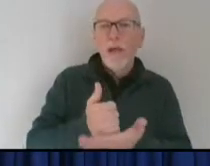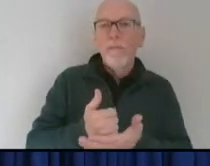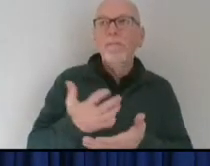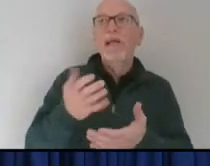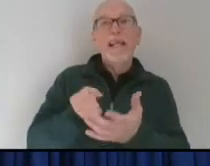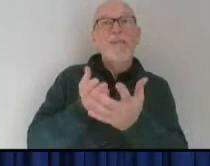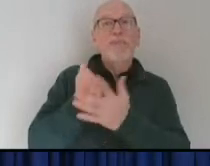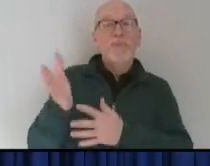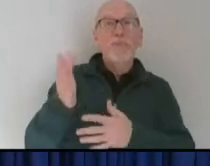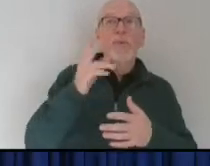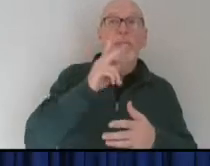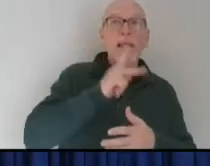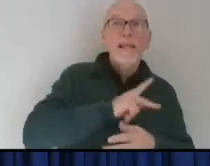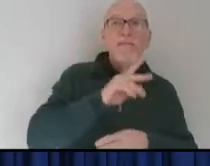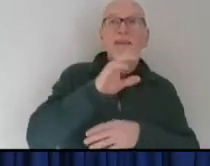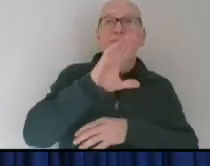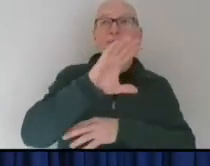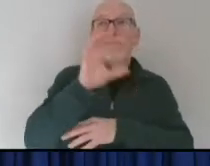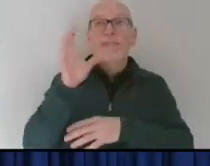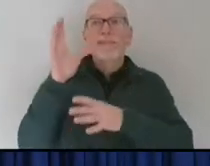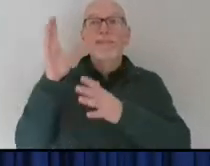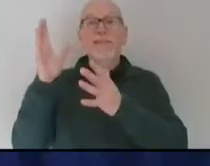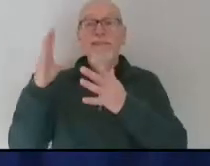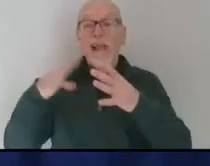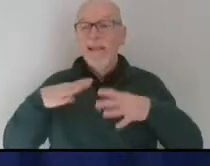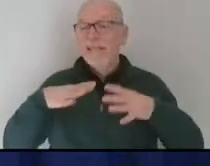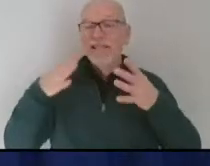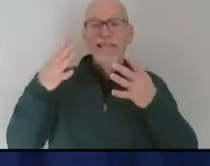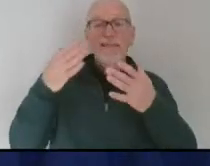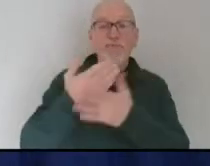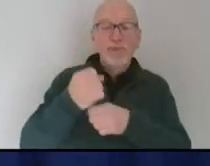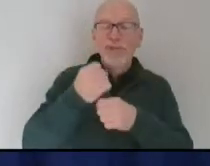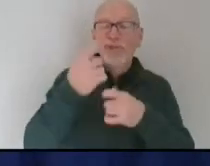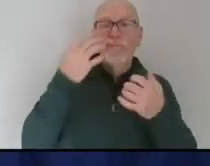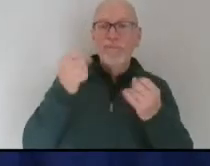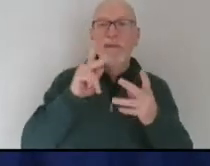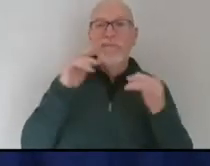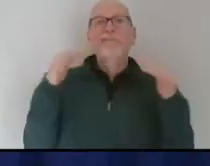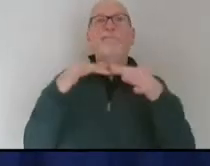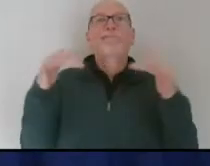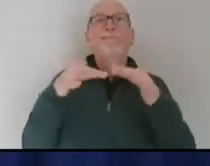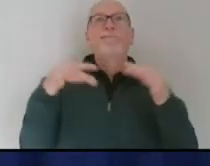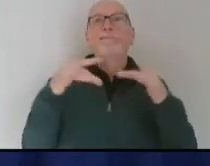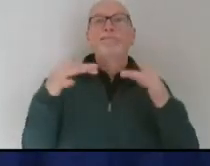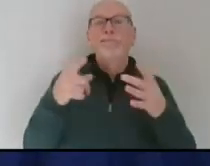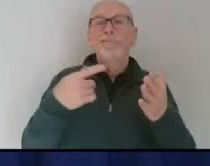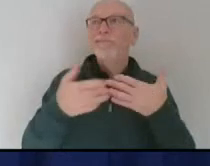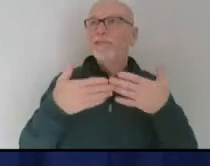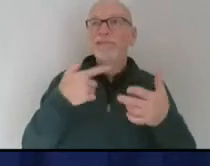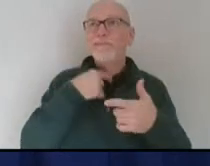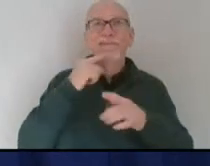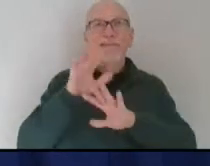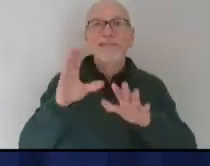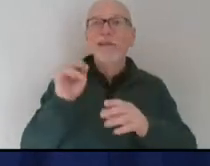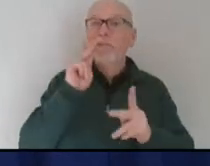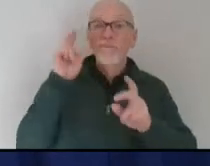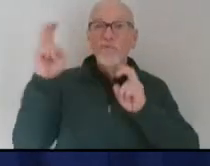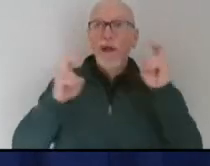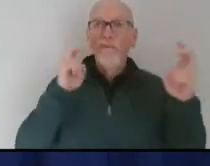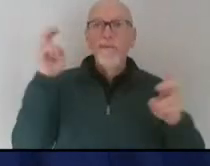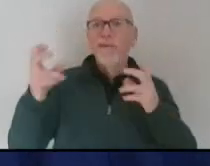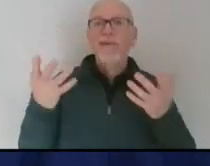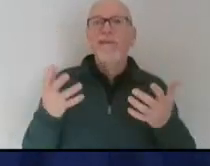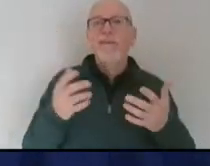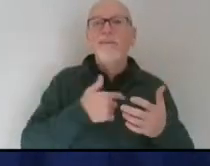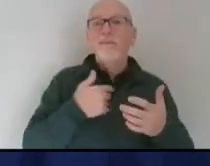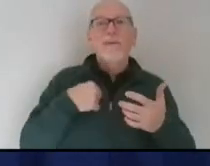season has been a huge help, because there are just so many gatherings that occurred during that time, despite the and travel, despite recommendations